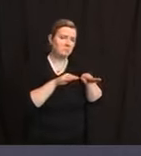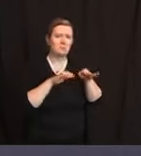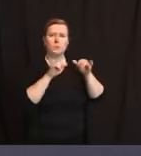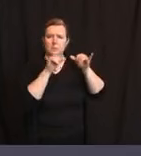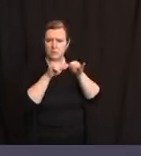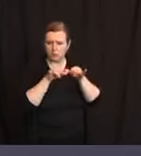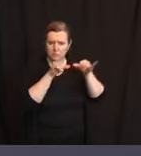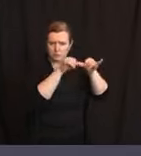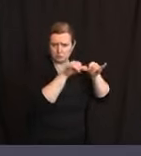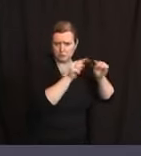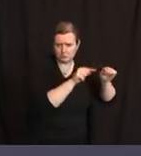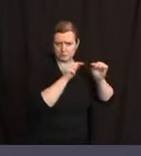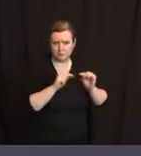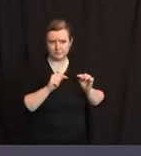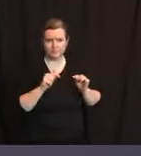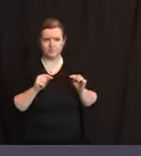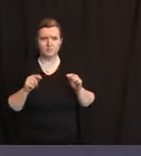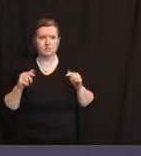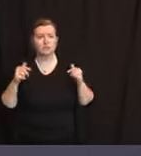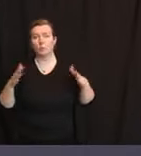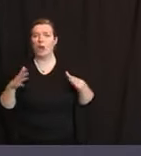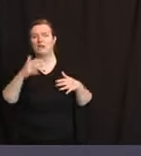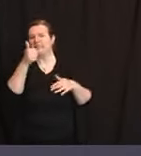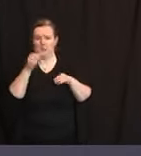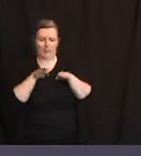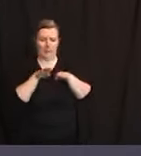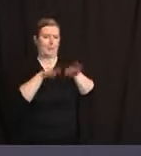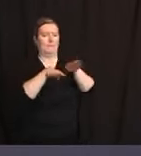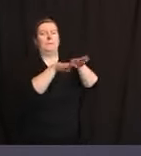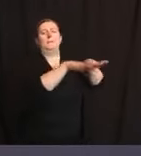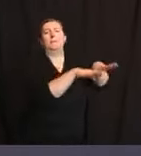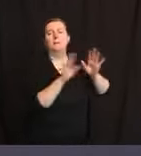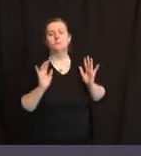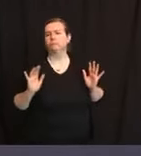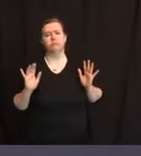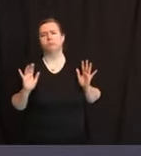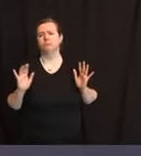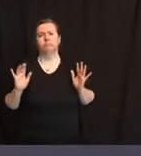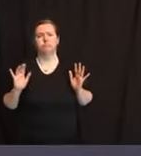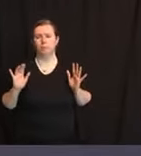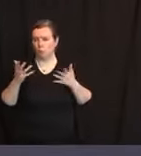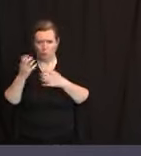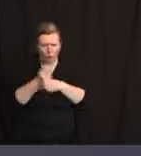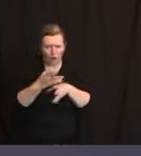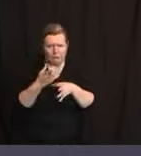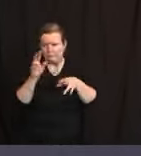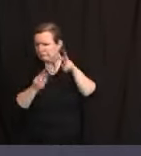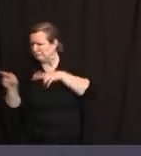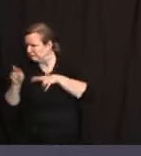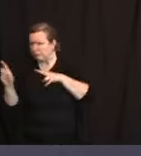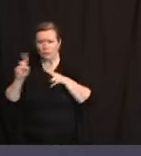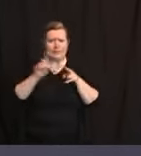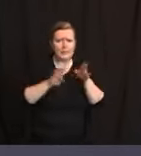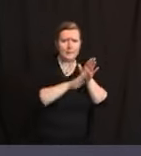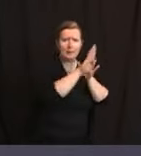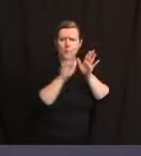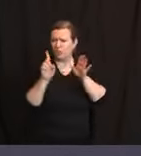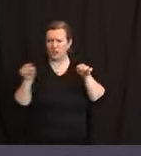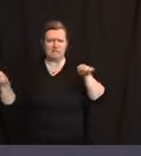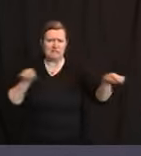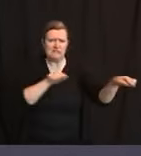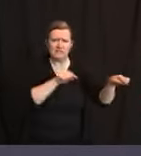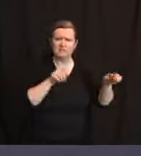10 steps at once, and there's a flare-up, you have a hard time parsing through why you had that flare-up. Secondly,